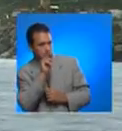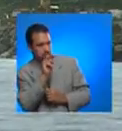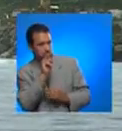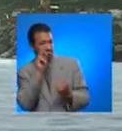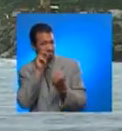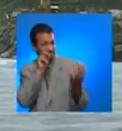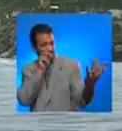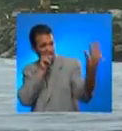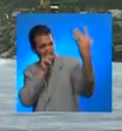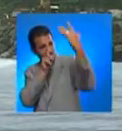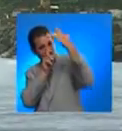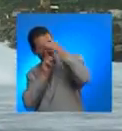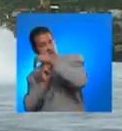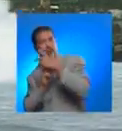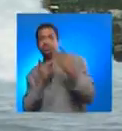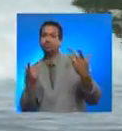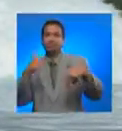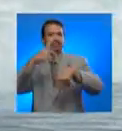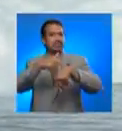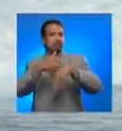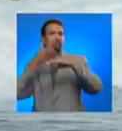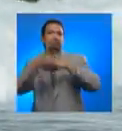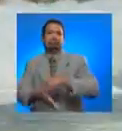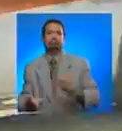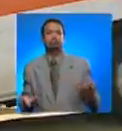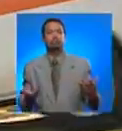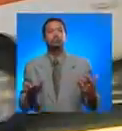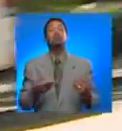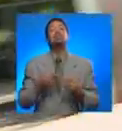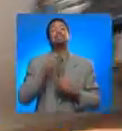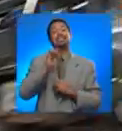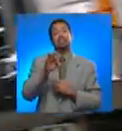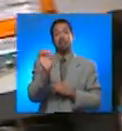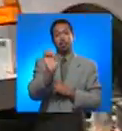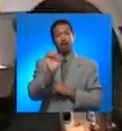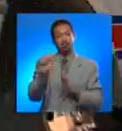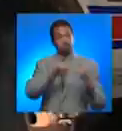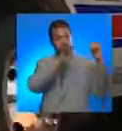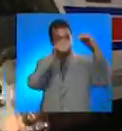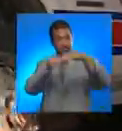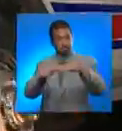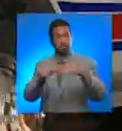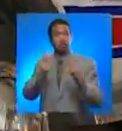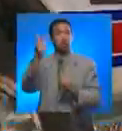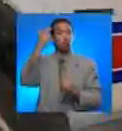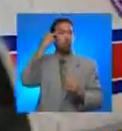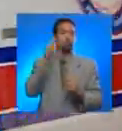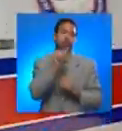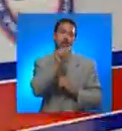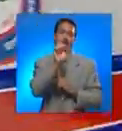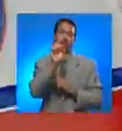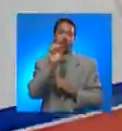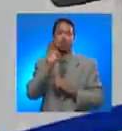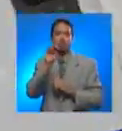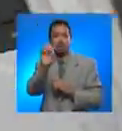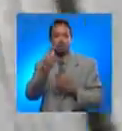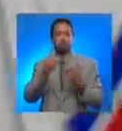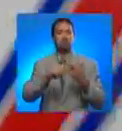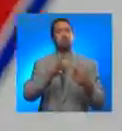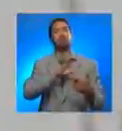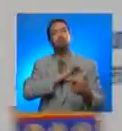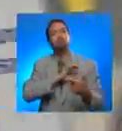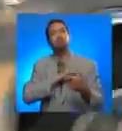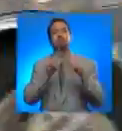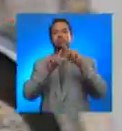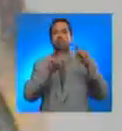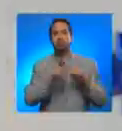Then it might be too late to evacuate. During a tsunami emergency, the emergency management authorities, police